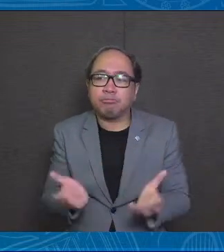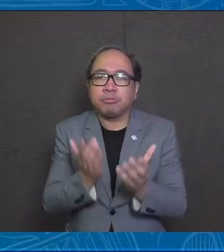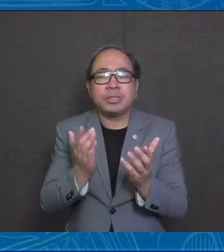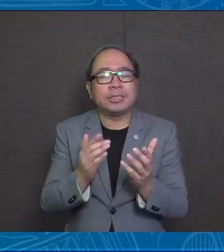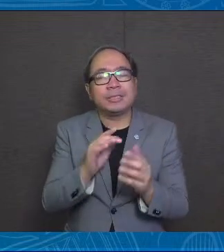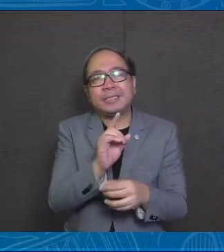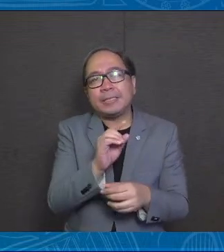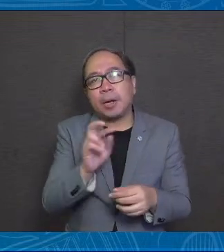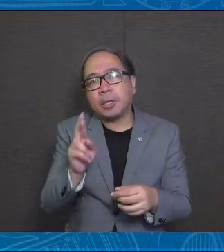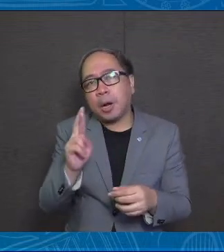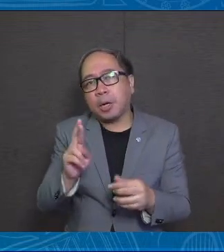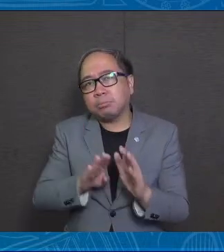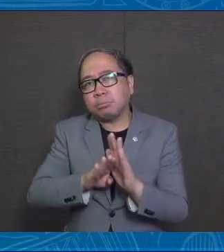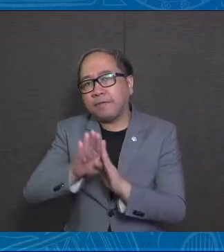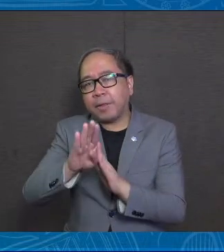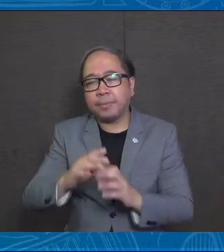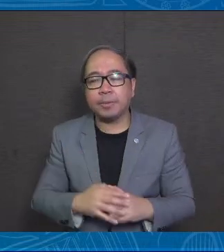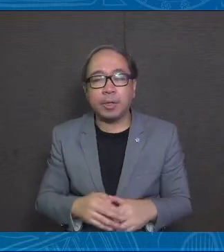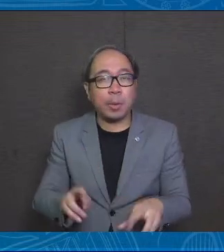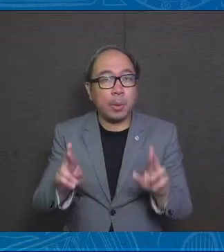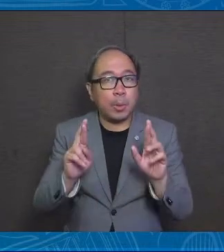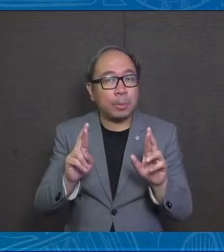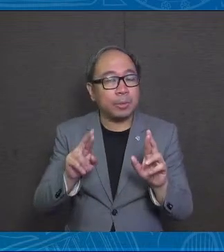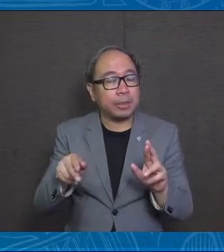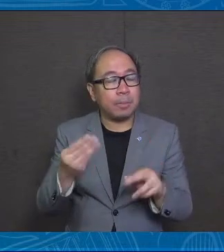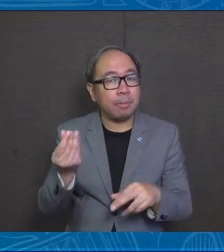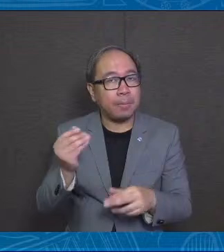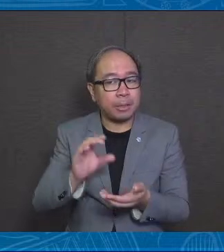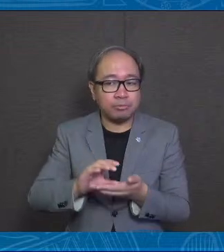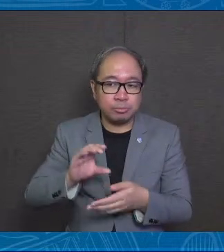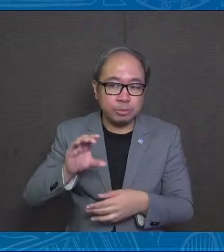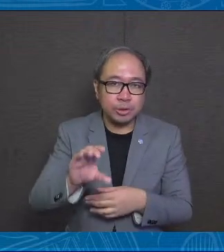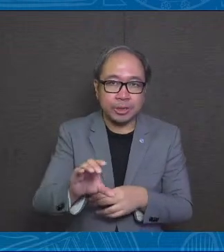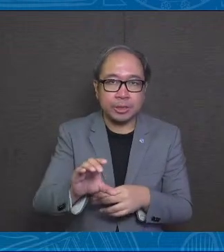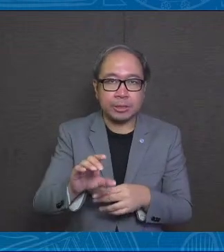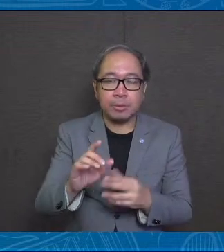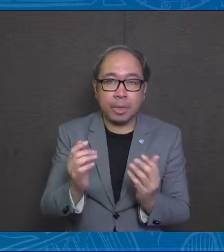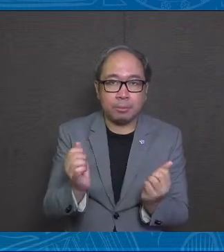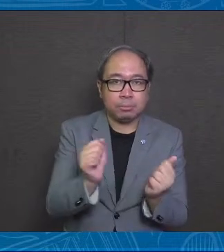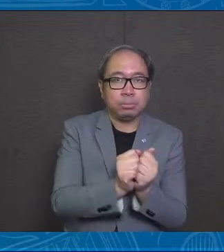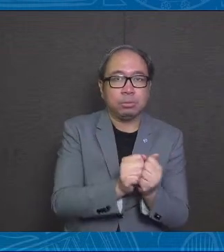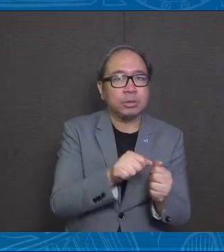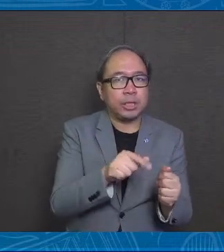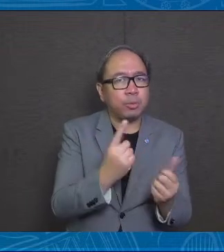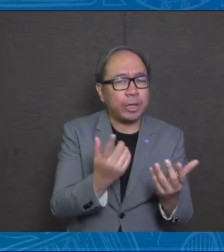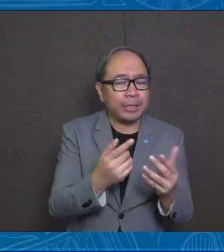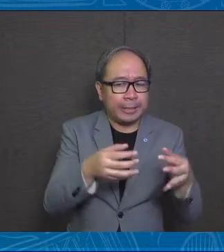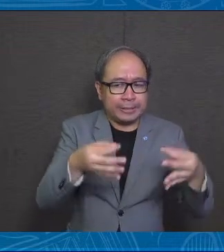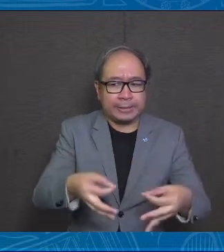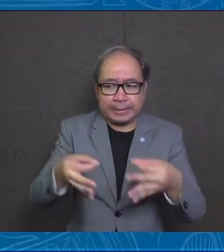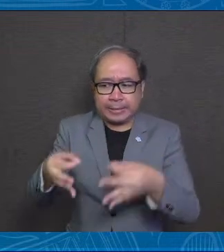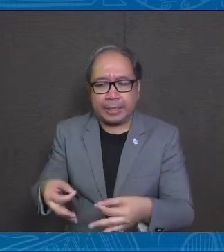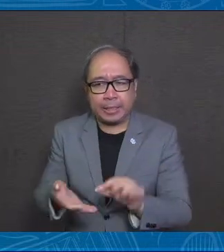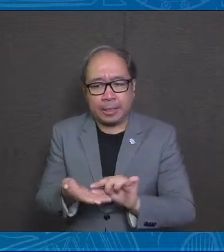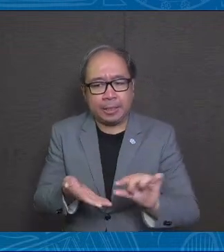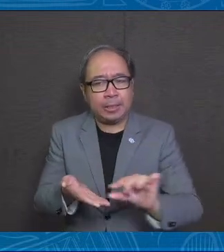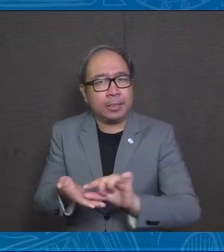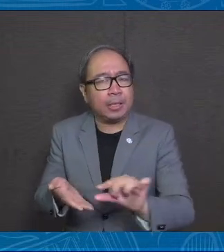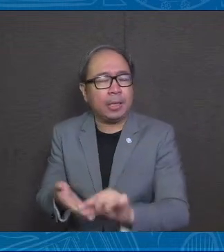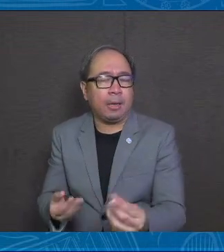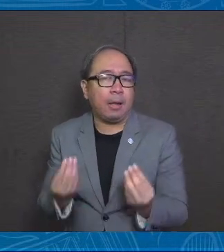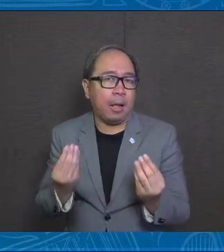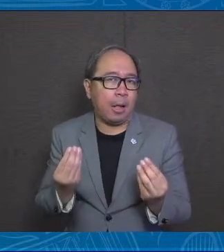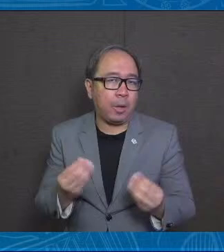budget allocations must consider disaster risk as a core element of the allocation decisions. Just as we do